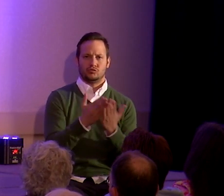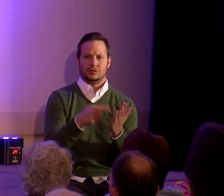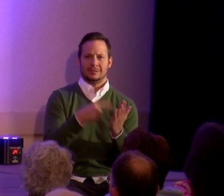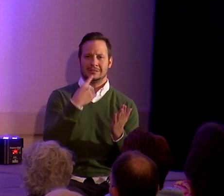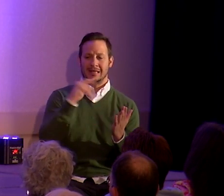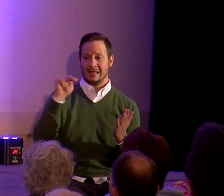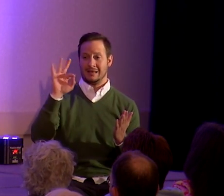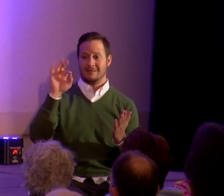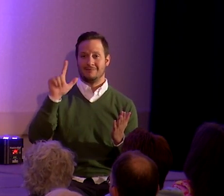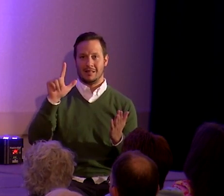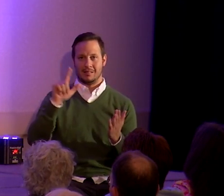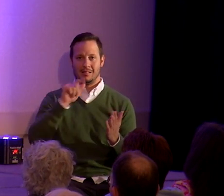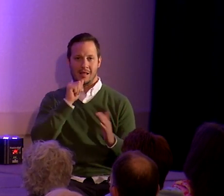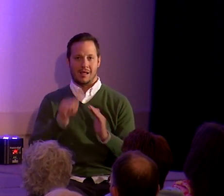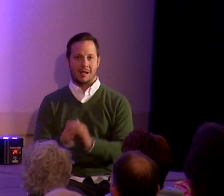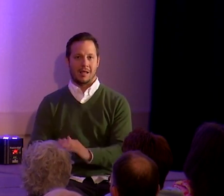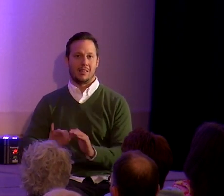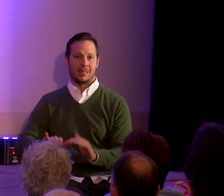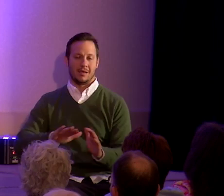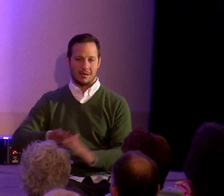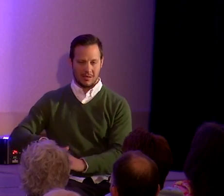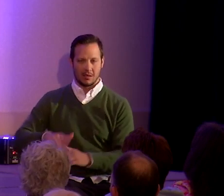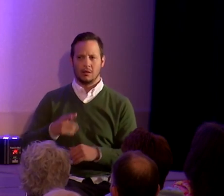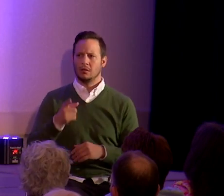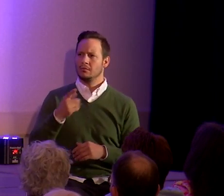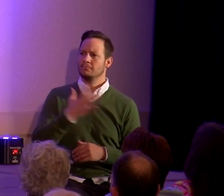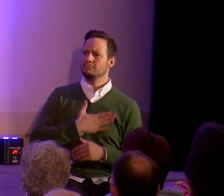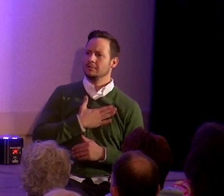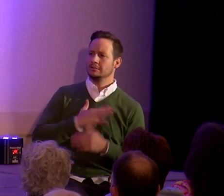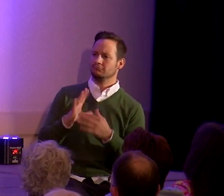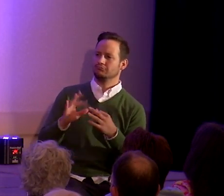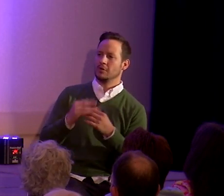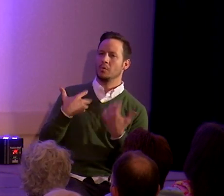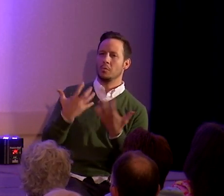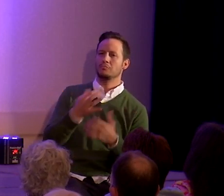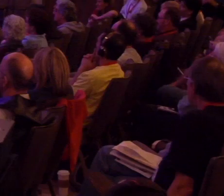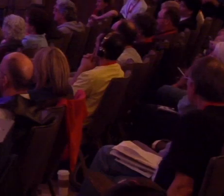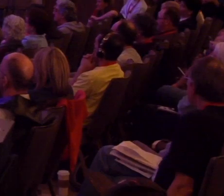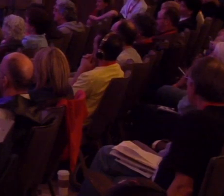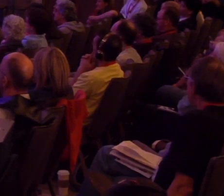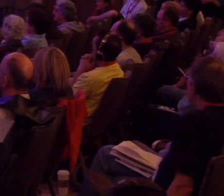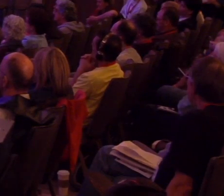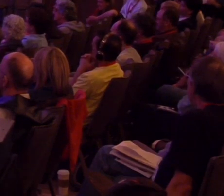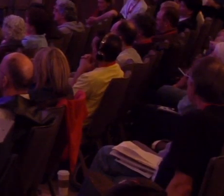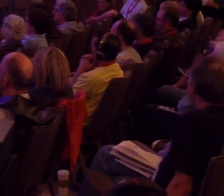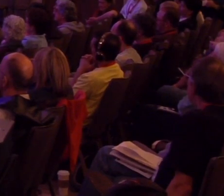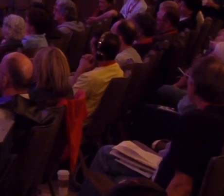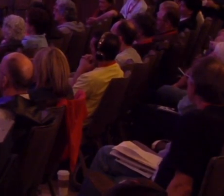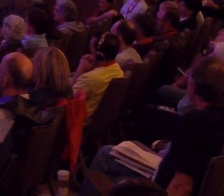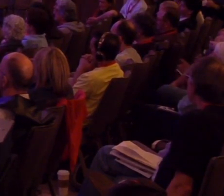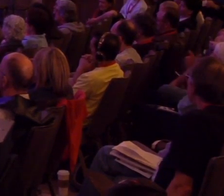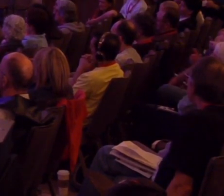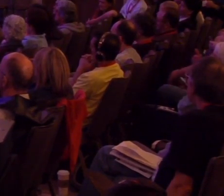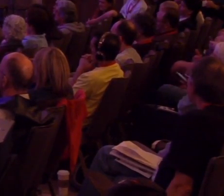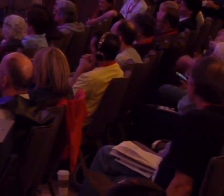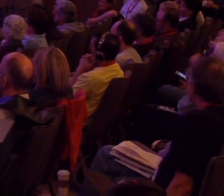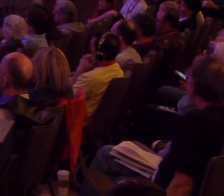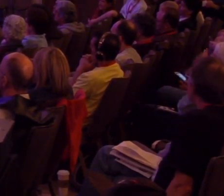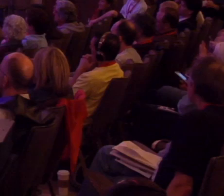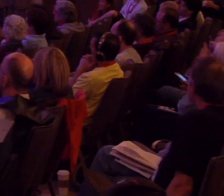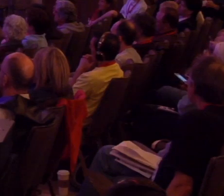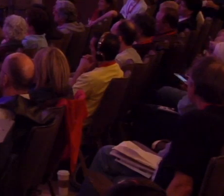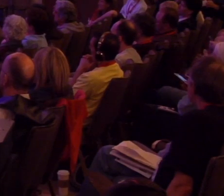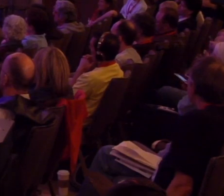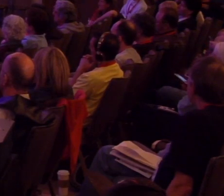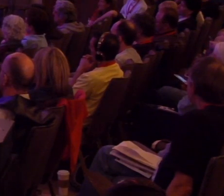I am only going to get this chance once. Talk about that, because I want to know your thoughts. Sure. So my thoughts, again, another perfect example of valuing short-term gains